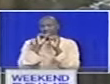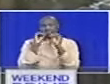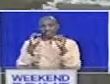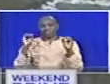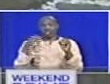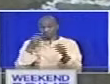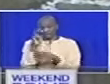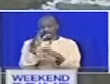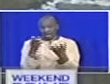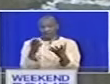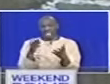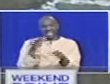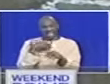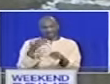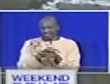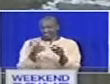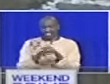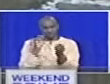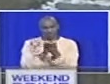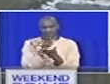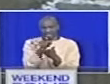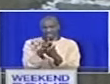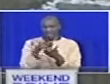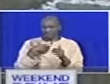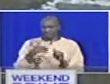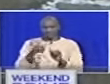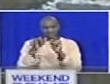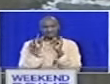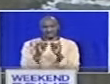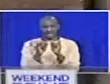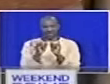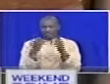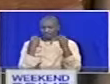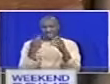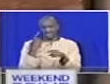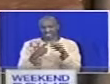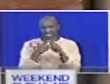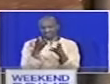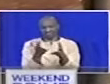look of it, anything stored here would have been safe, quite literally.